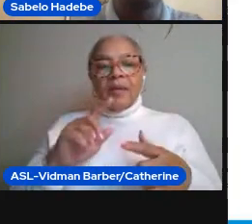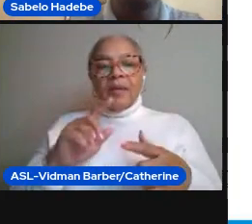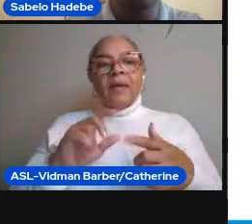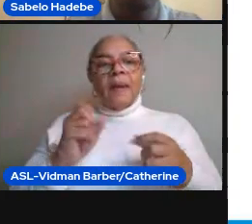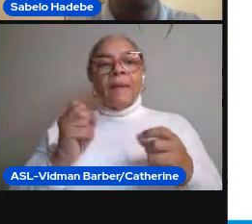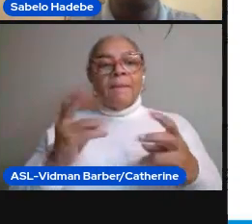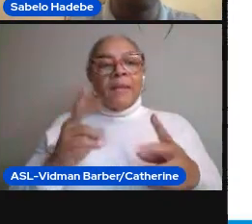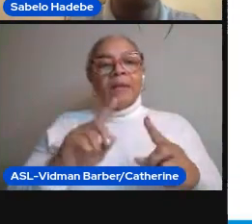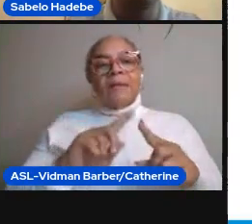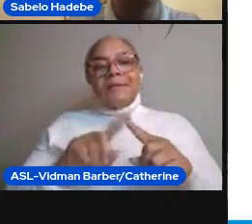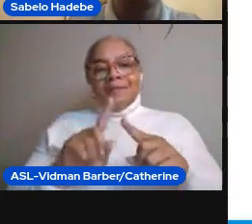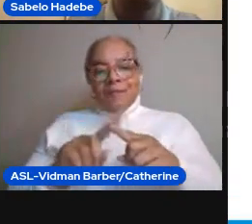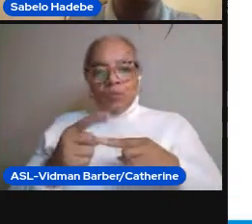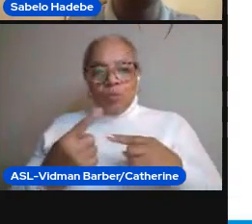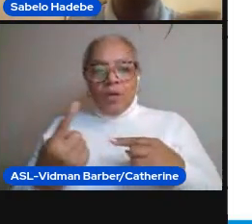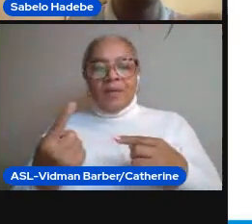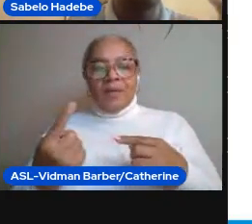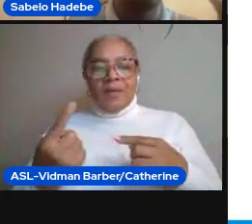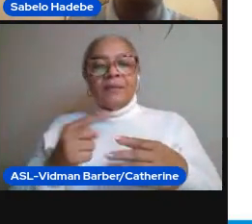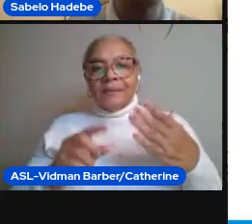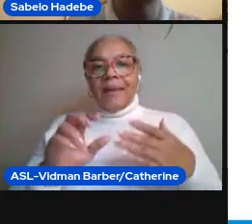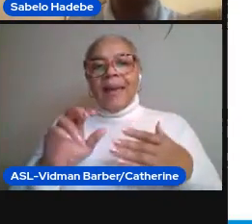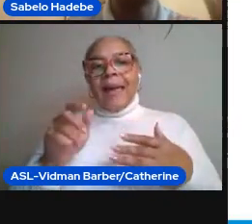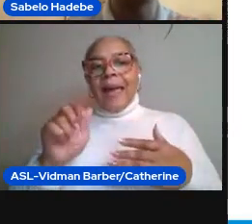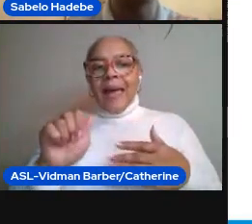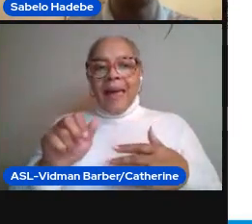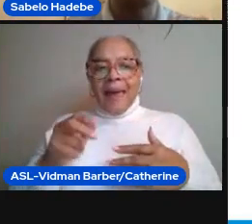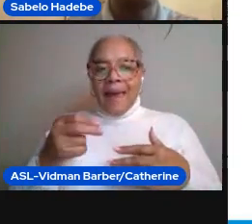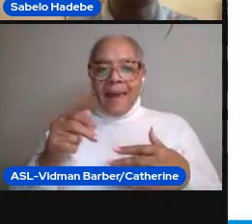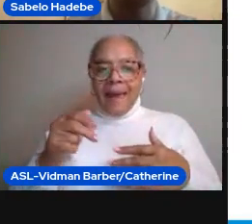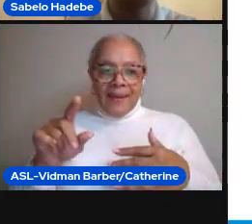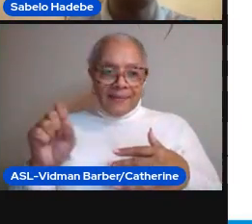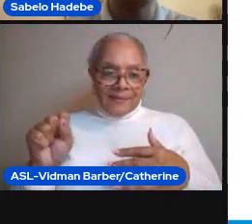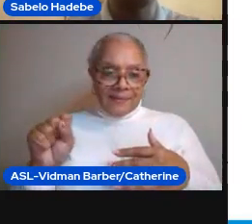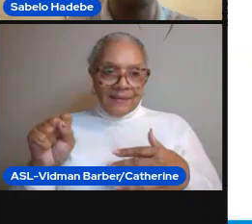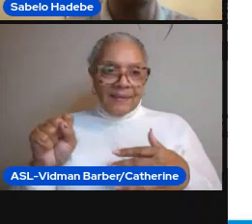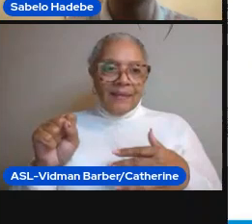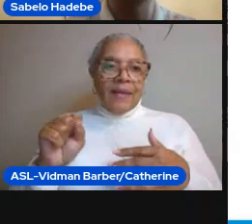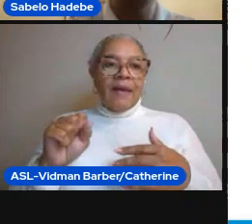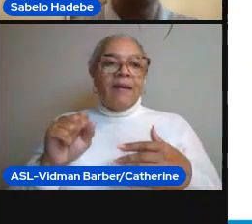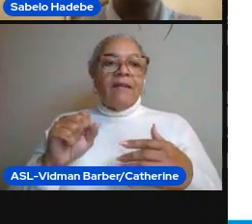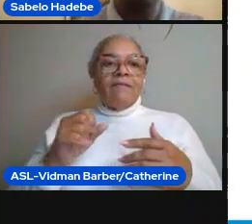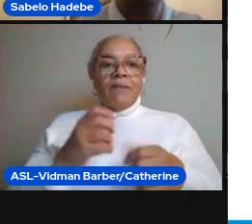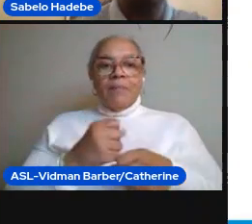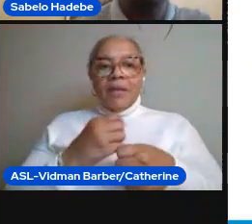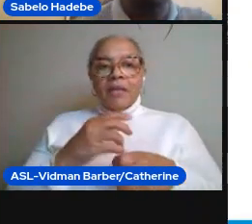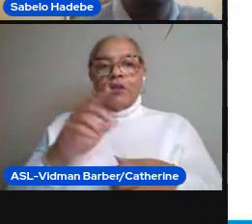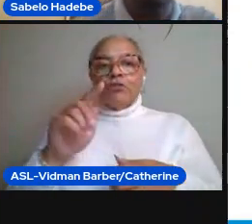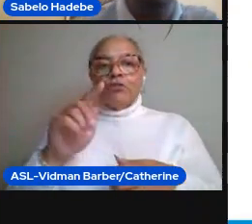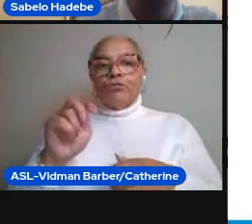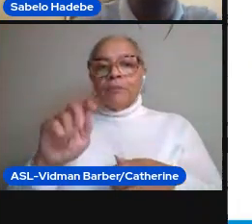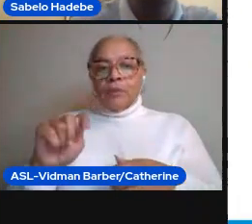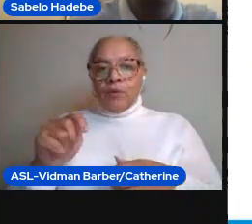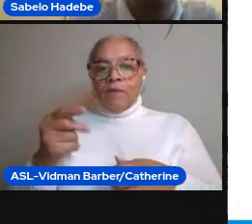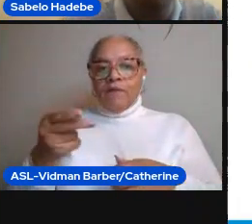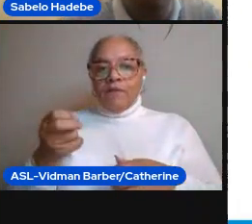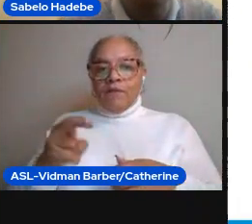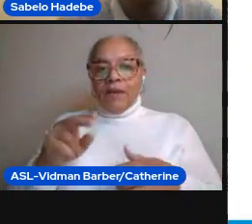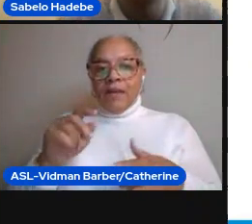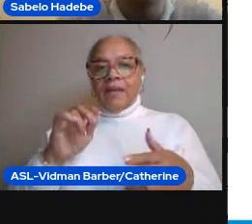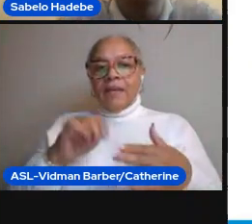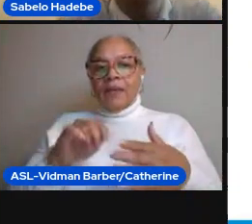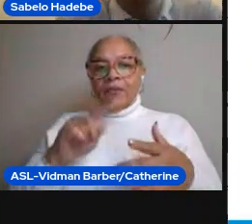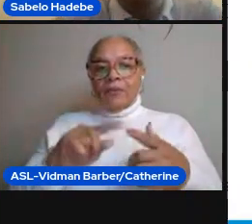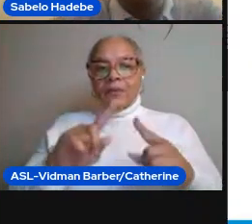metabolites that come from, I guess, catabolizing tryptophan into these different